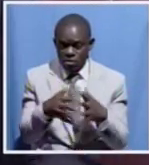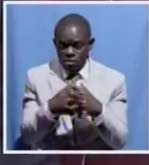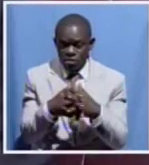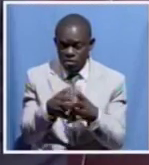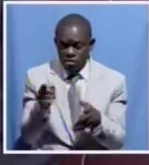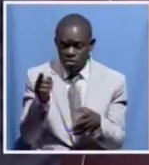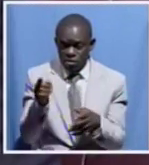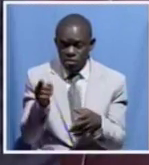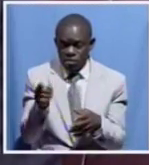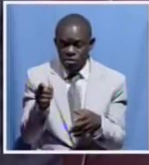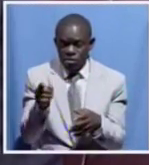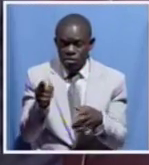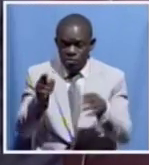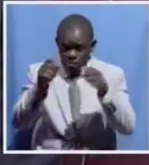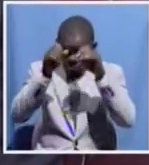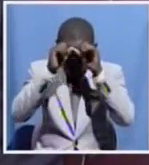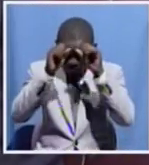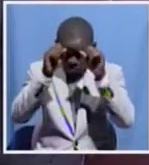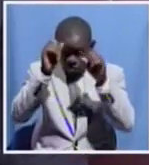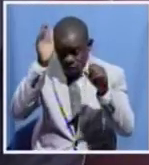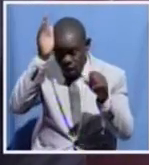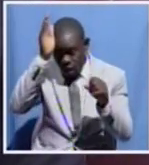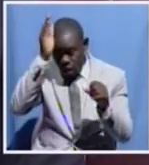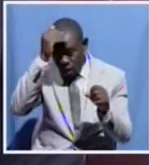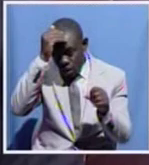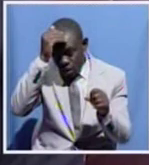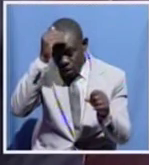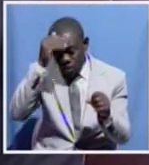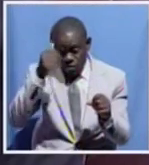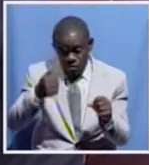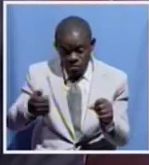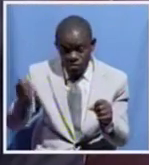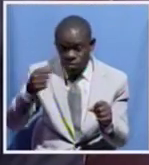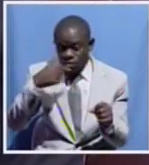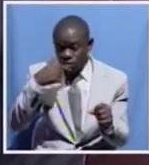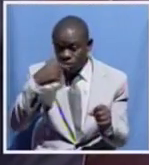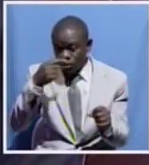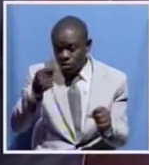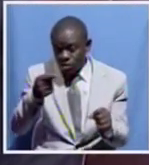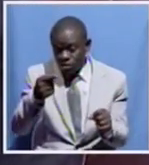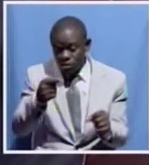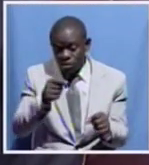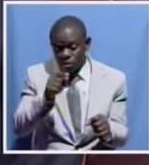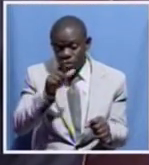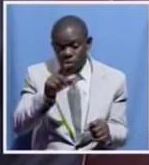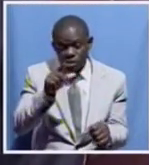has made it clear that there has to be limitations on how far you go with LGBT,